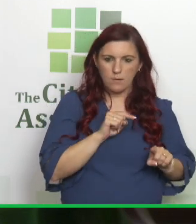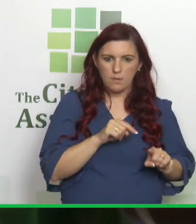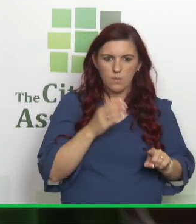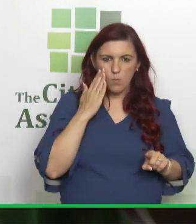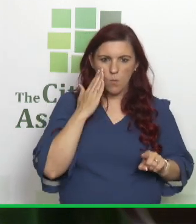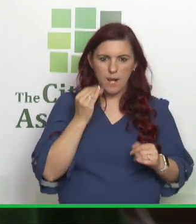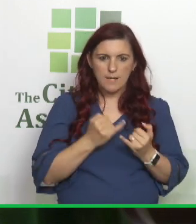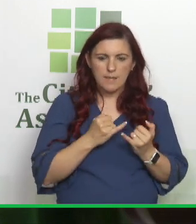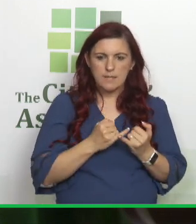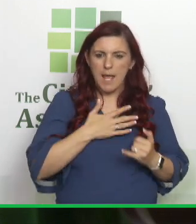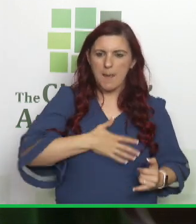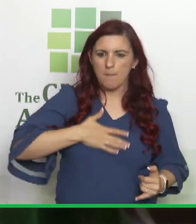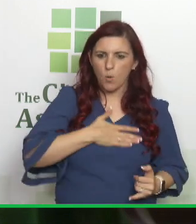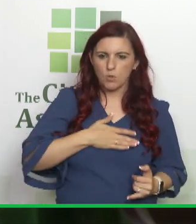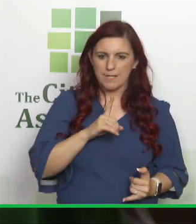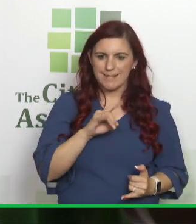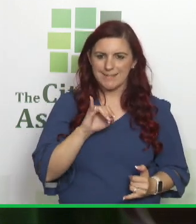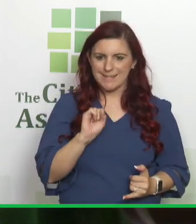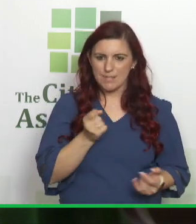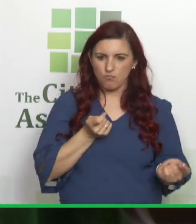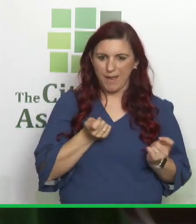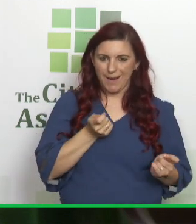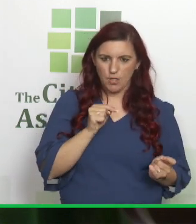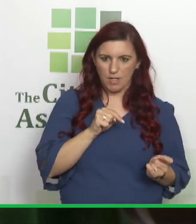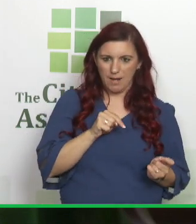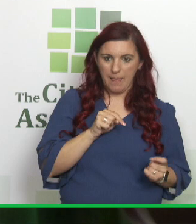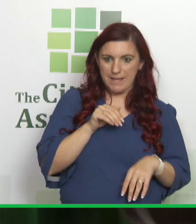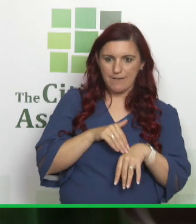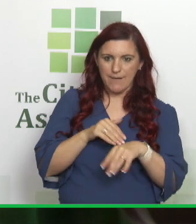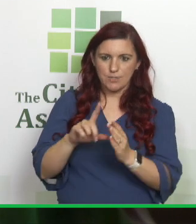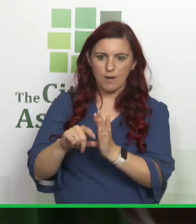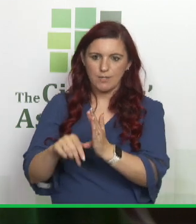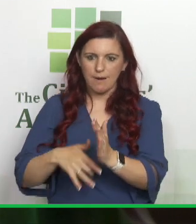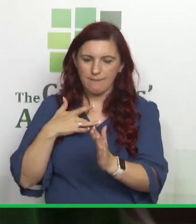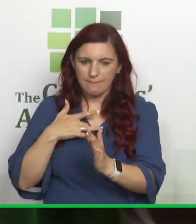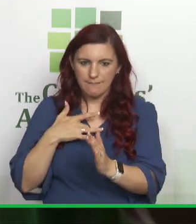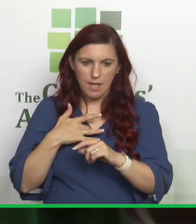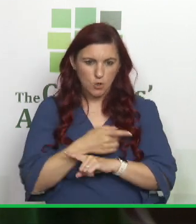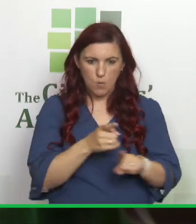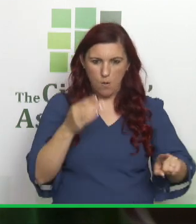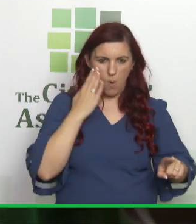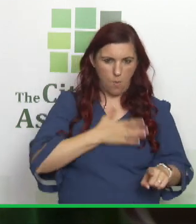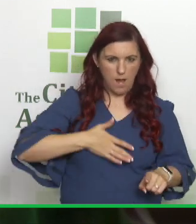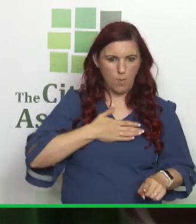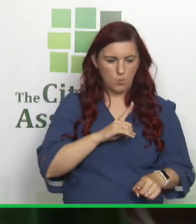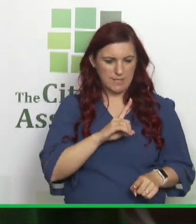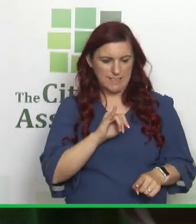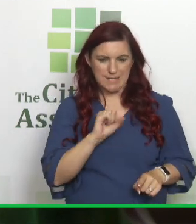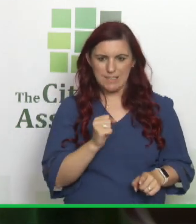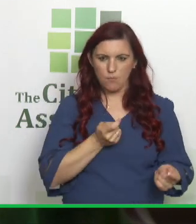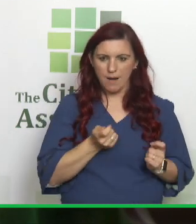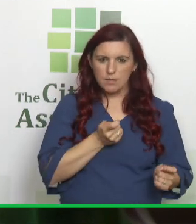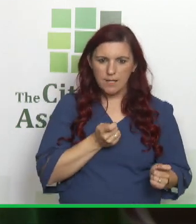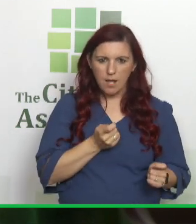emotion dysregulation. Emotion dysregulation, as I'm sure many of you already know, is a concept that spans across various mental